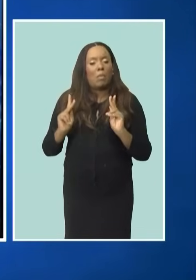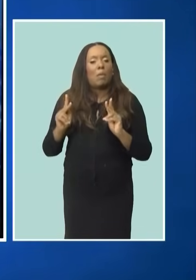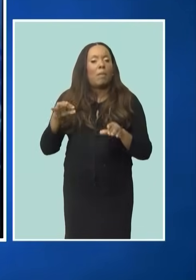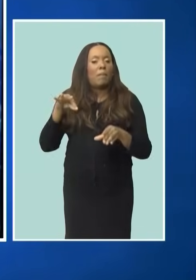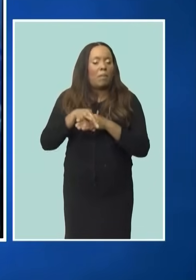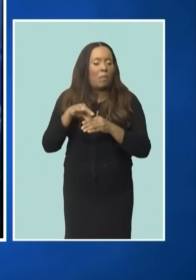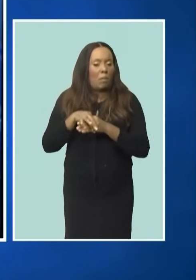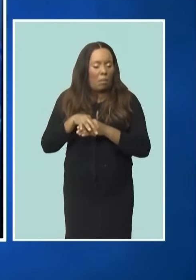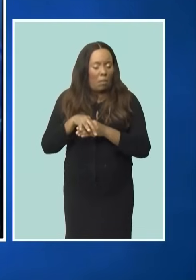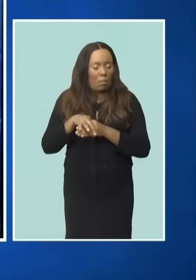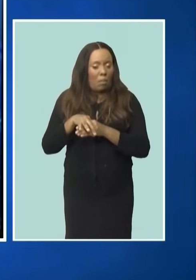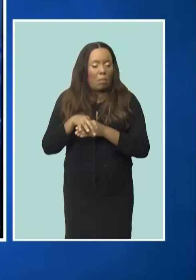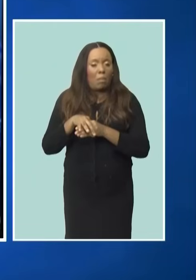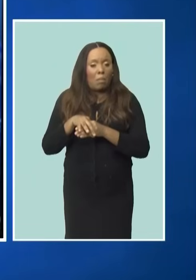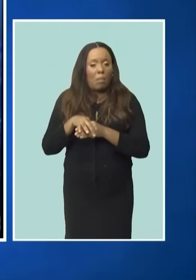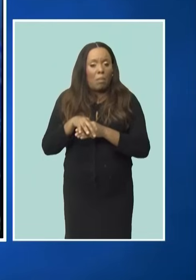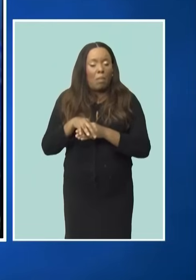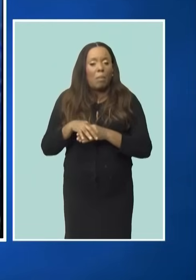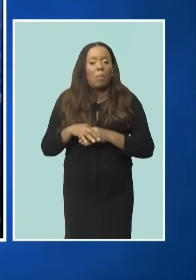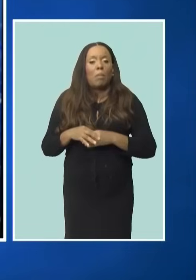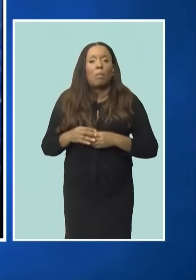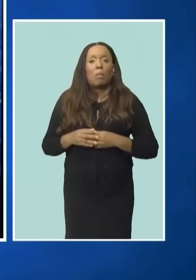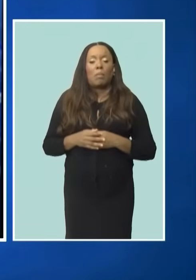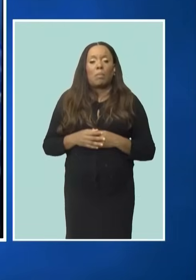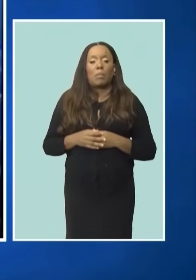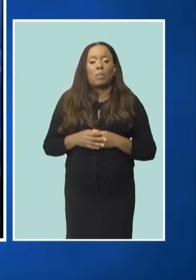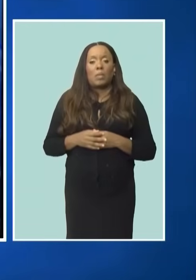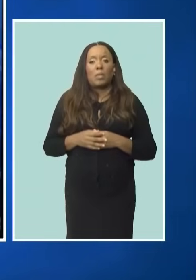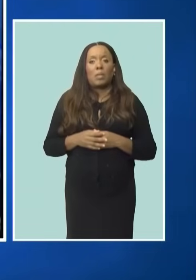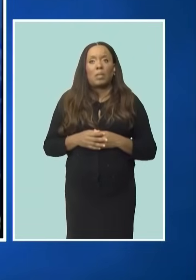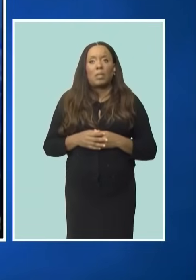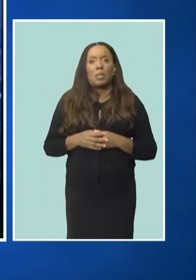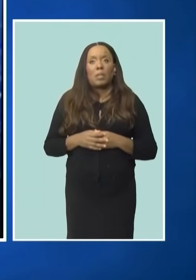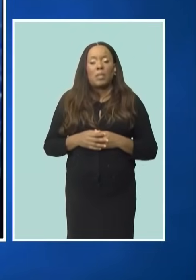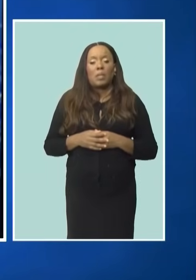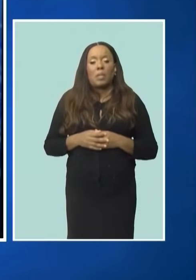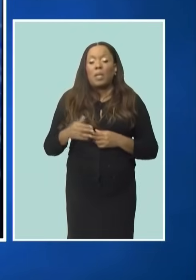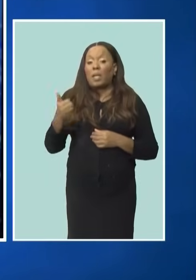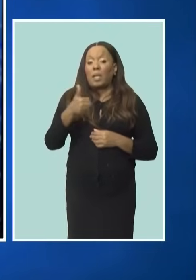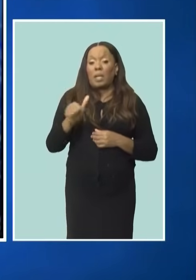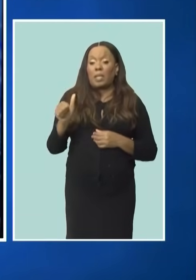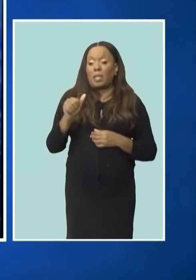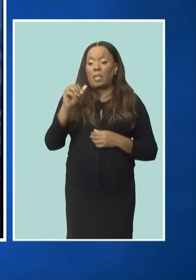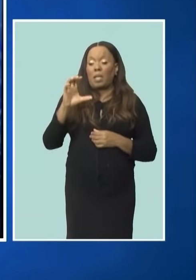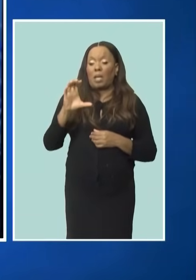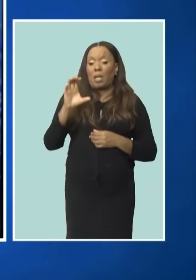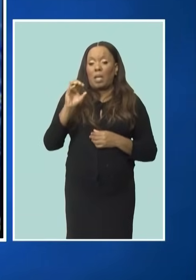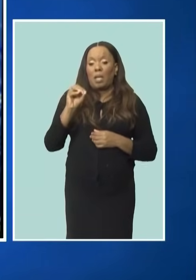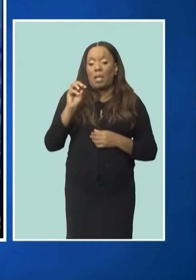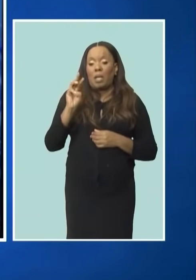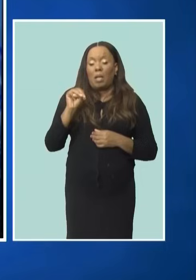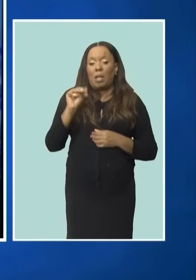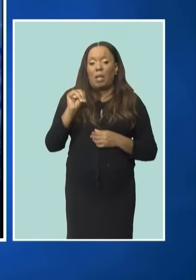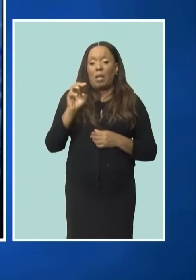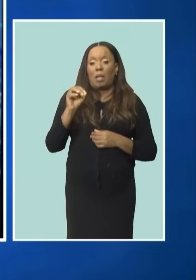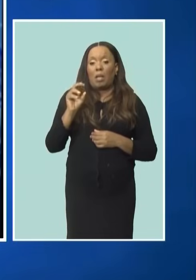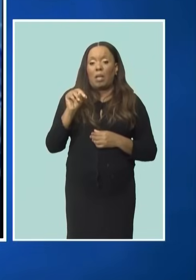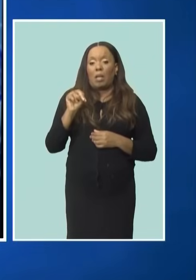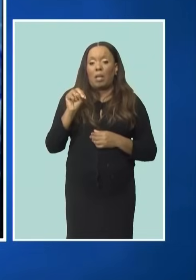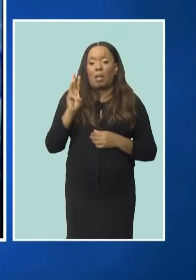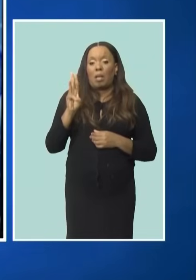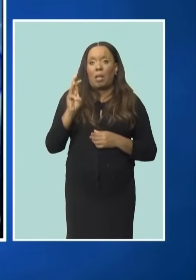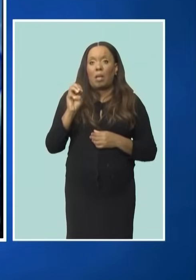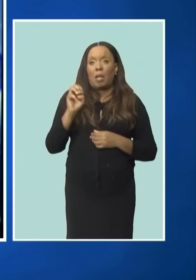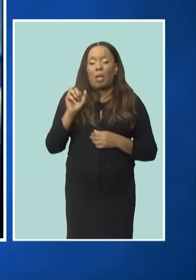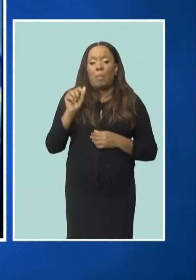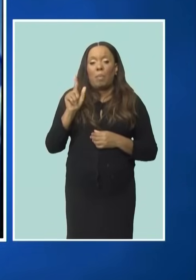in Barbados. Any Commonwealth citizen that is here, I think the minimum limitation period is